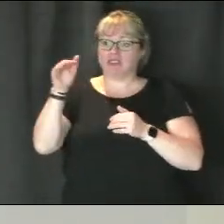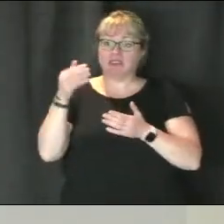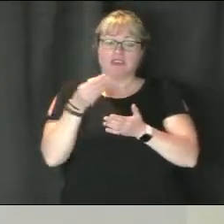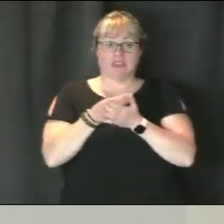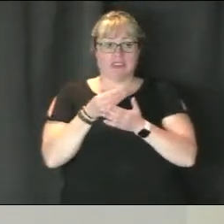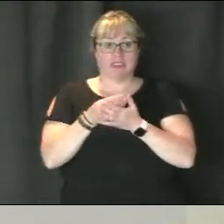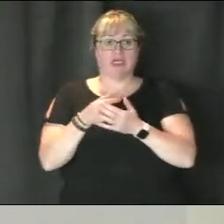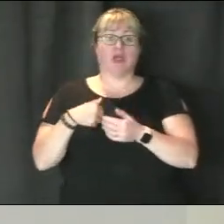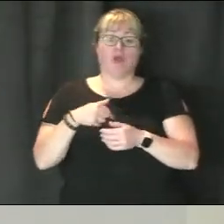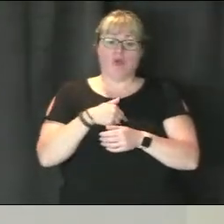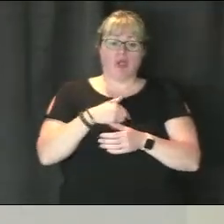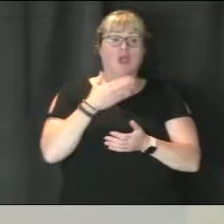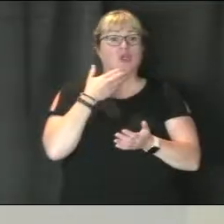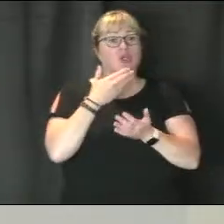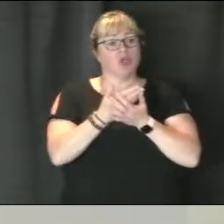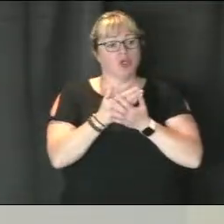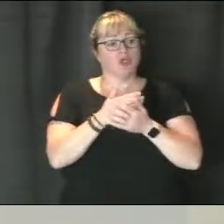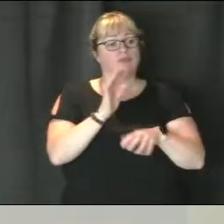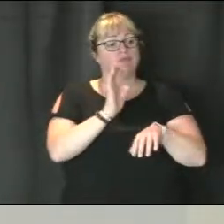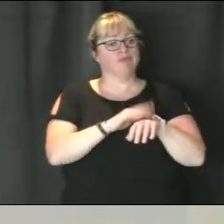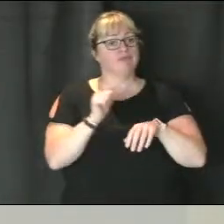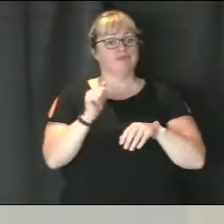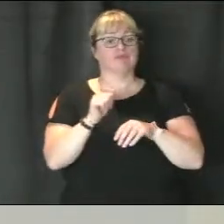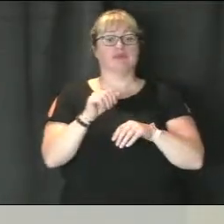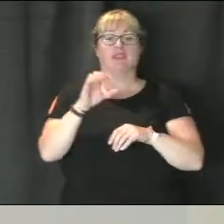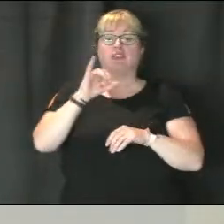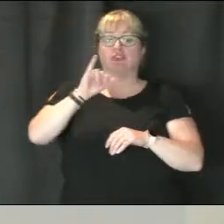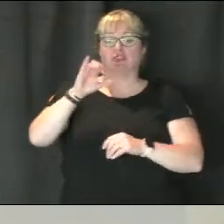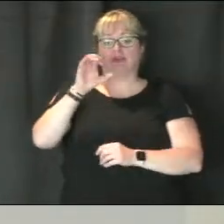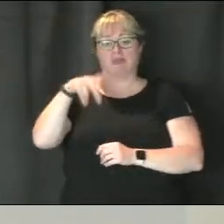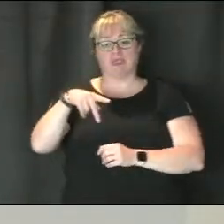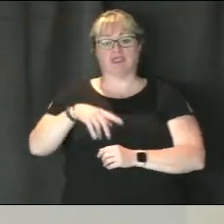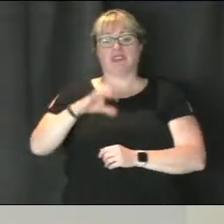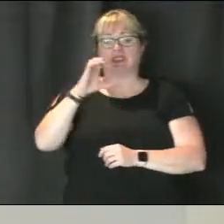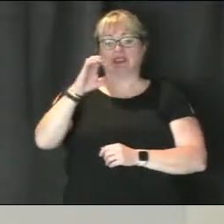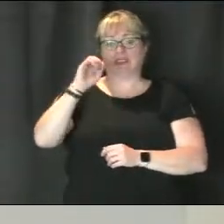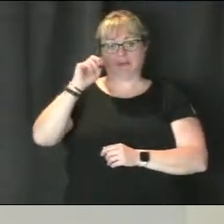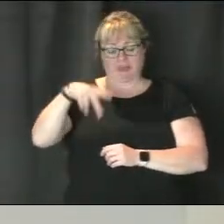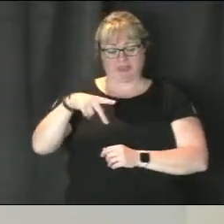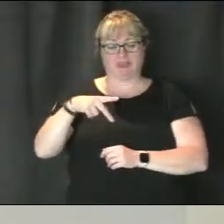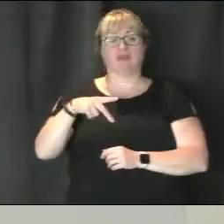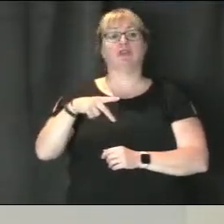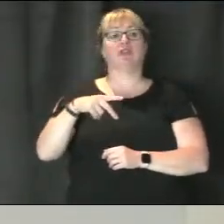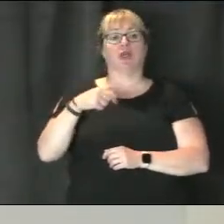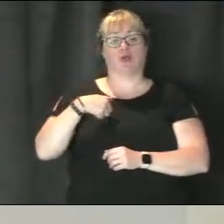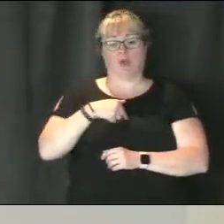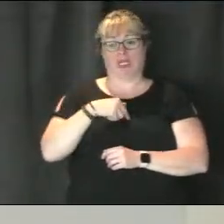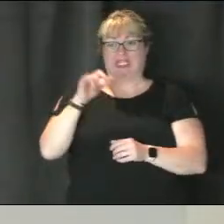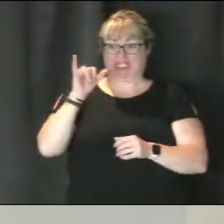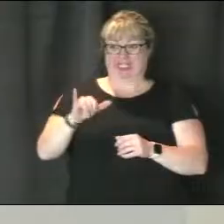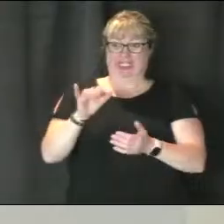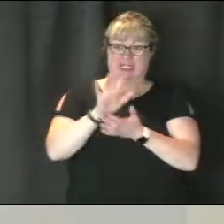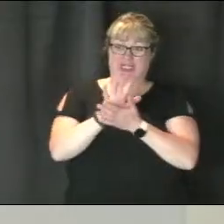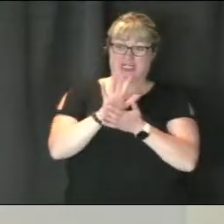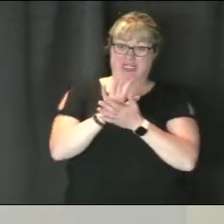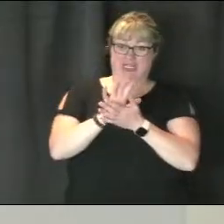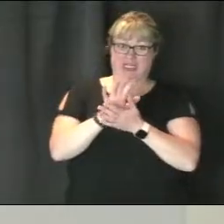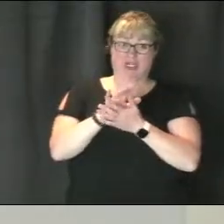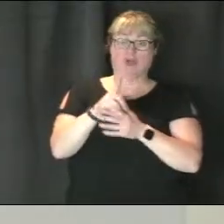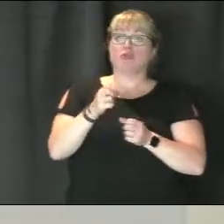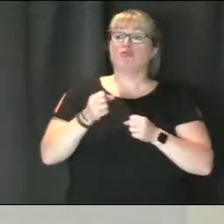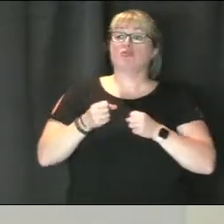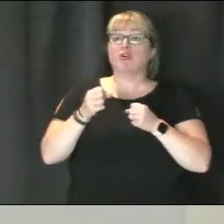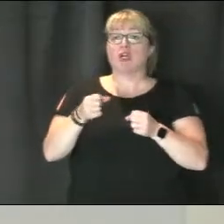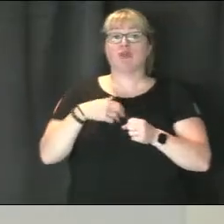good JCPs, good CEPs, and we transformed that building. If you ever go drive through